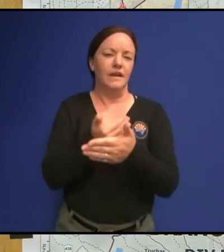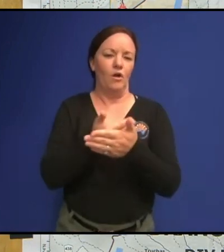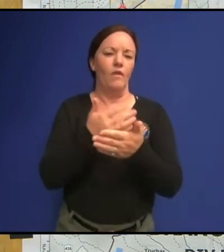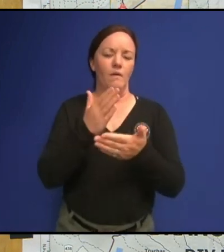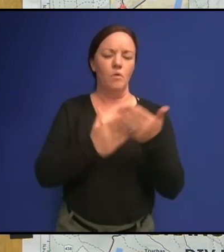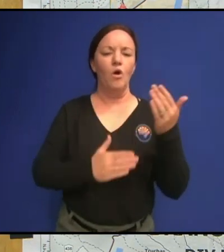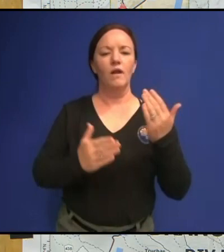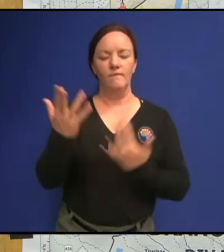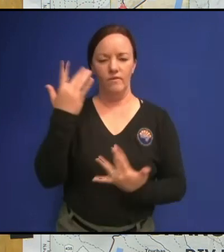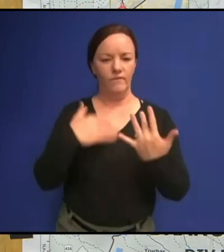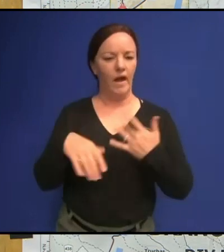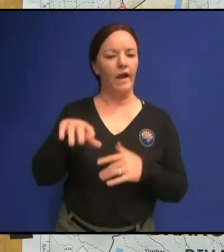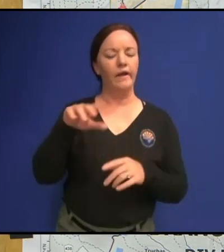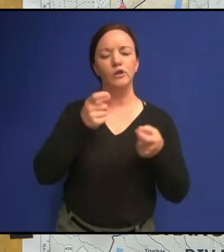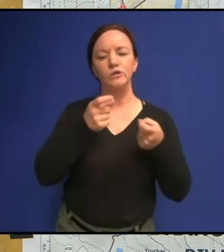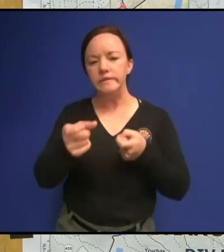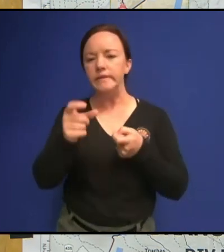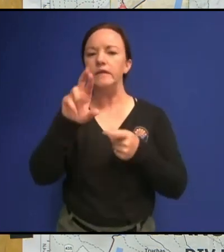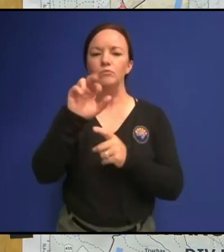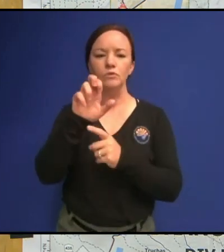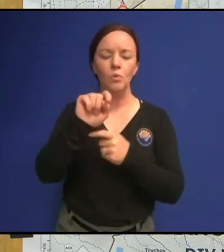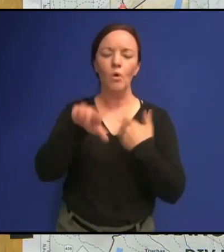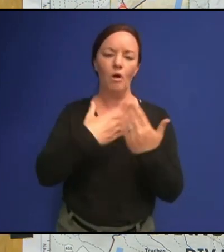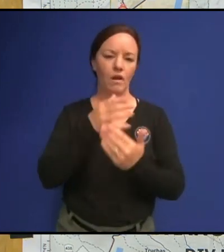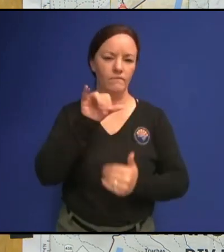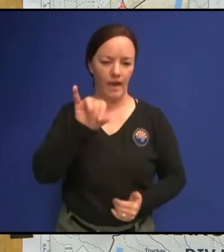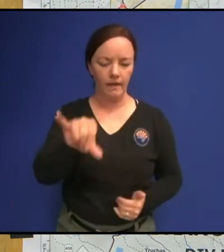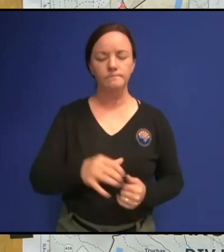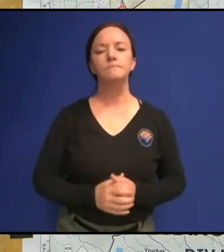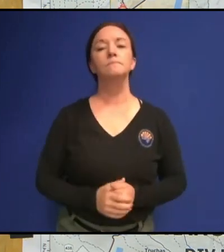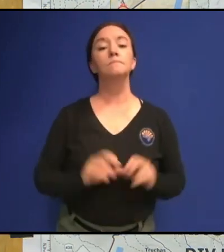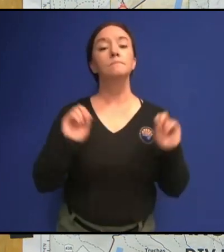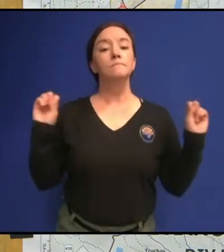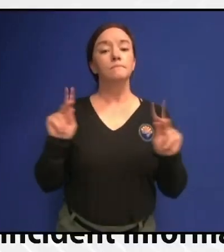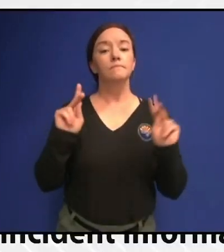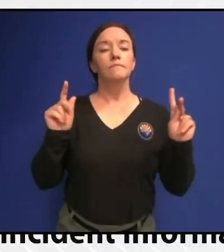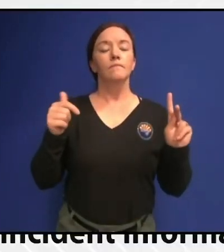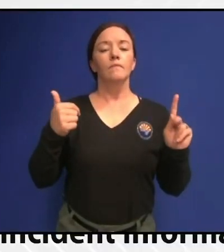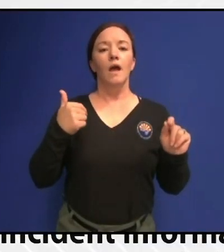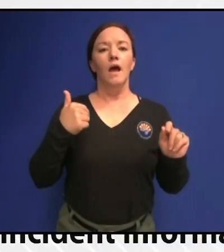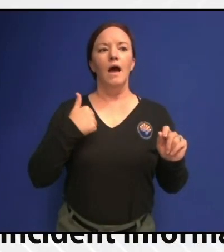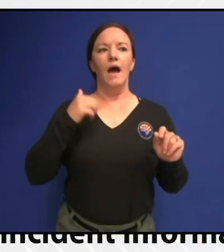So, all right, I will keep refreshing on my names because